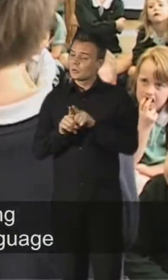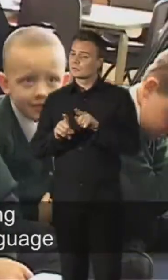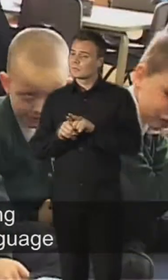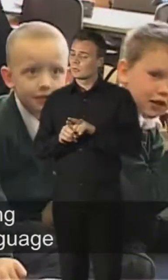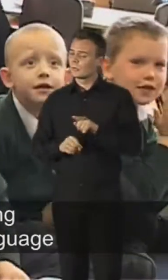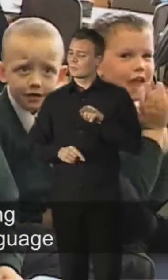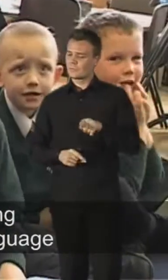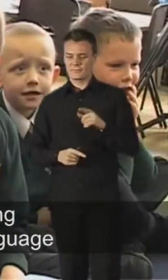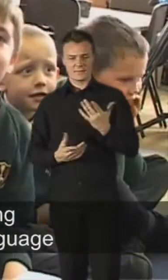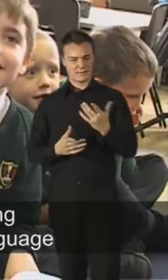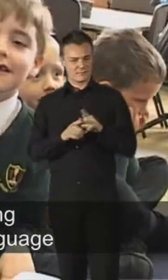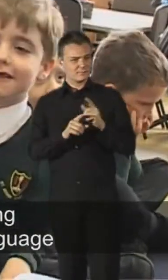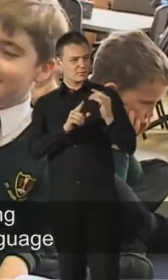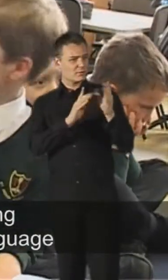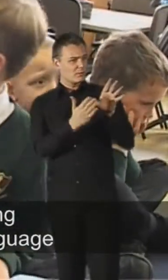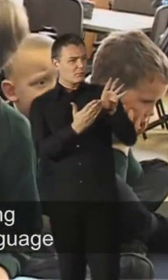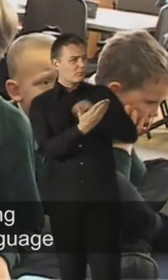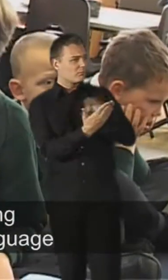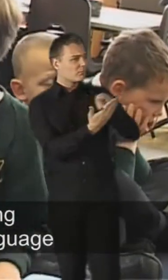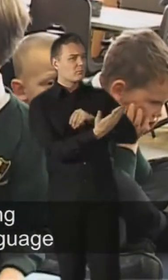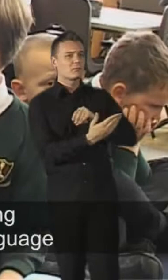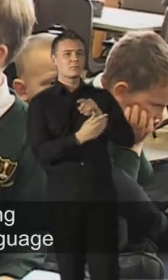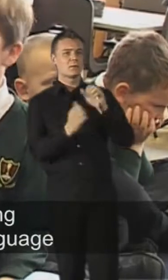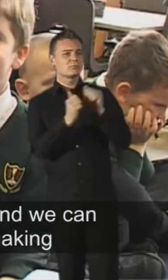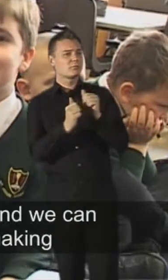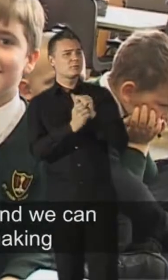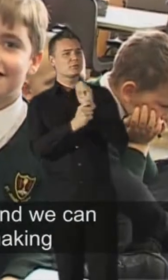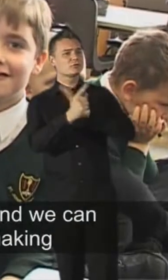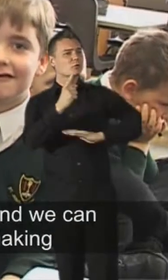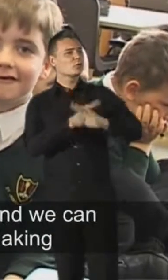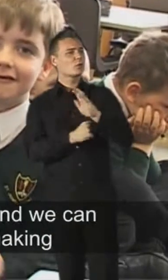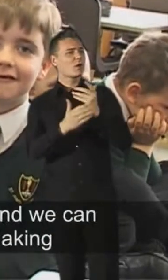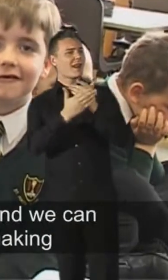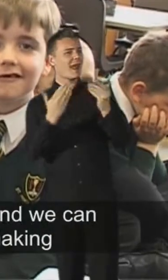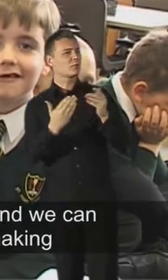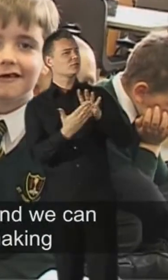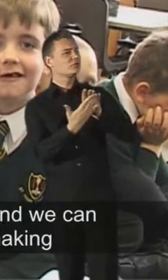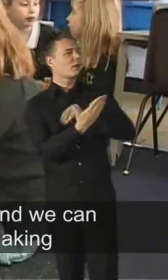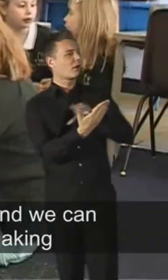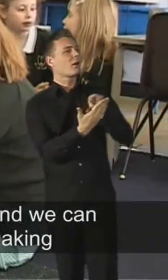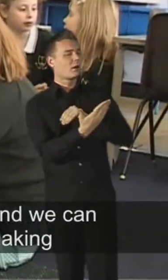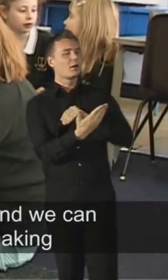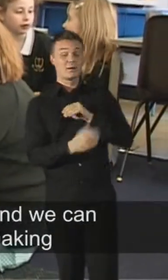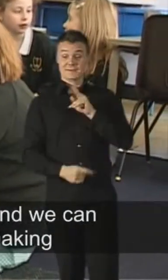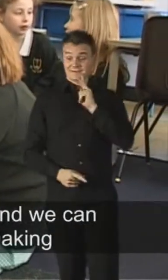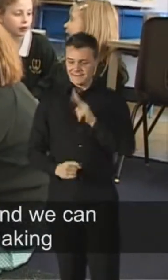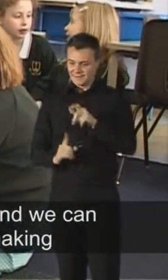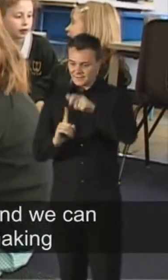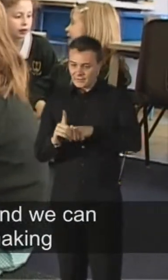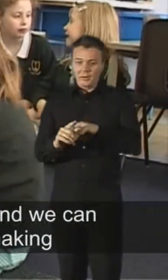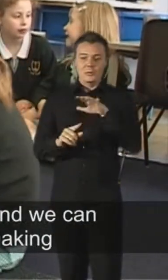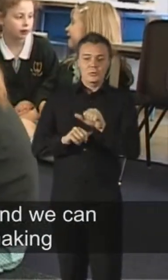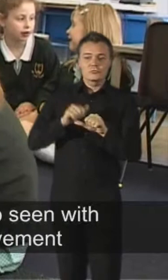Also, I mean, they're getting appropriate models, the appropriate language models, appropriate social models, and we can actually see the